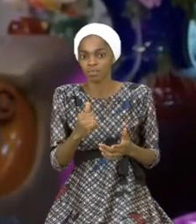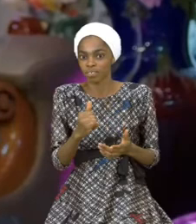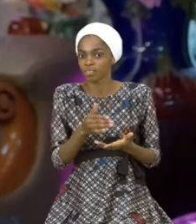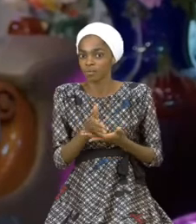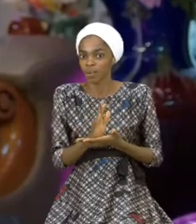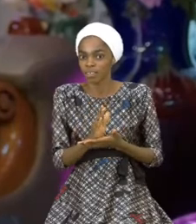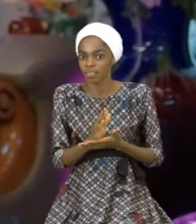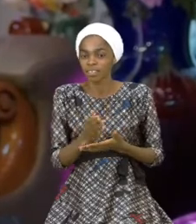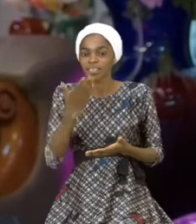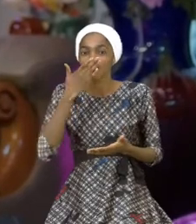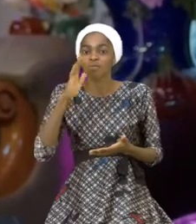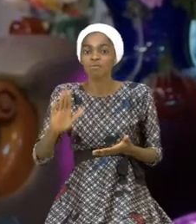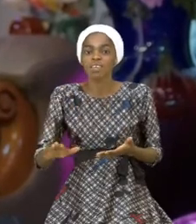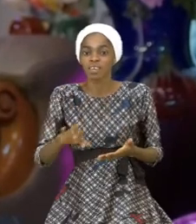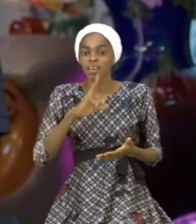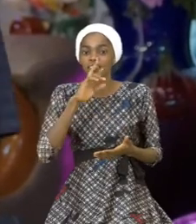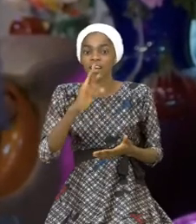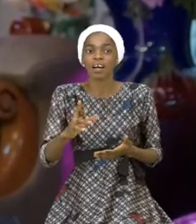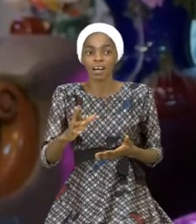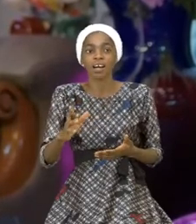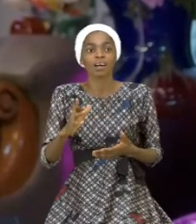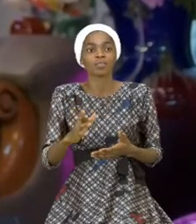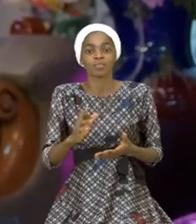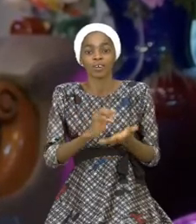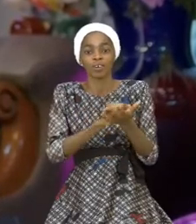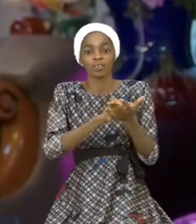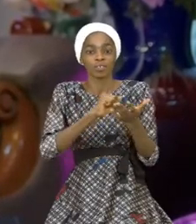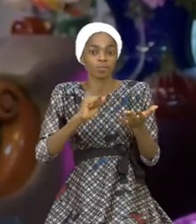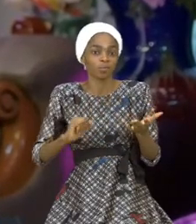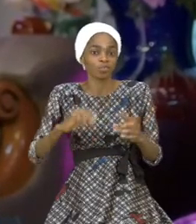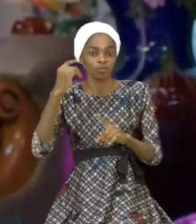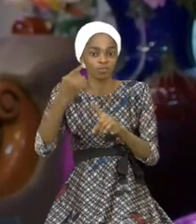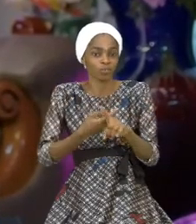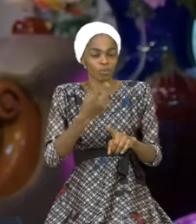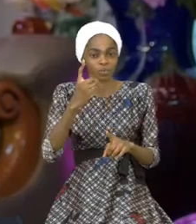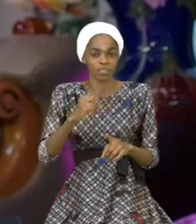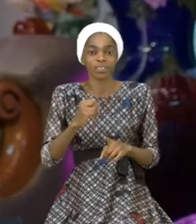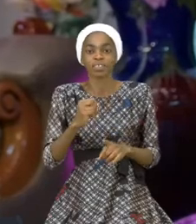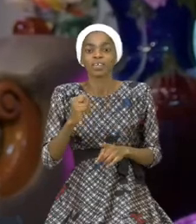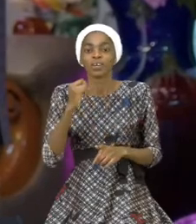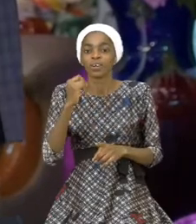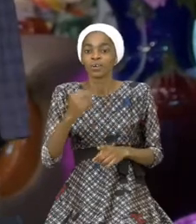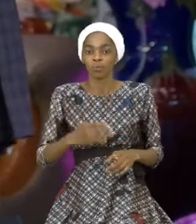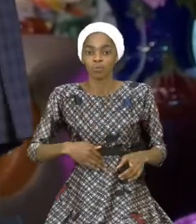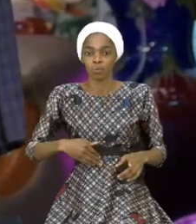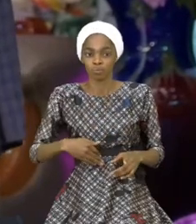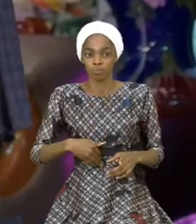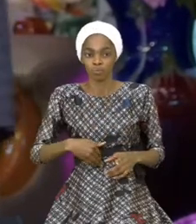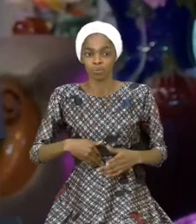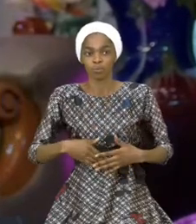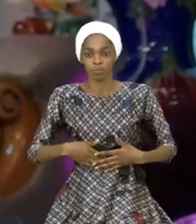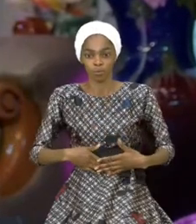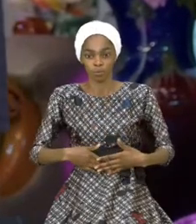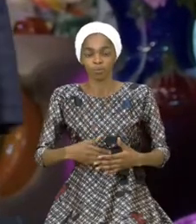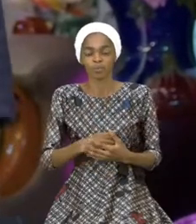are estranged from the womb. Before the environmental influence on anyone,